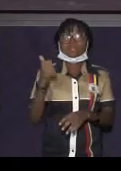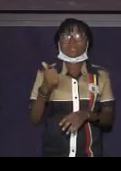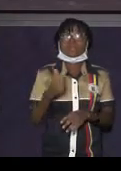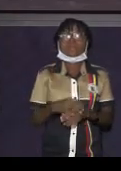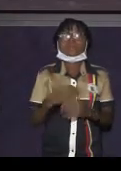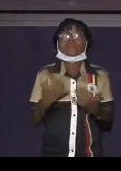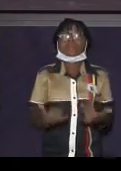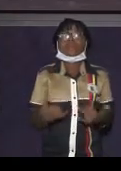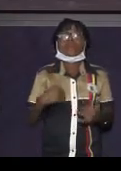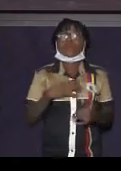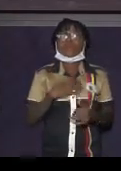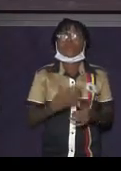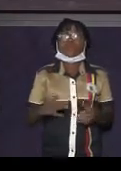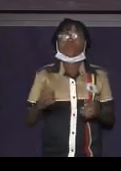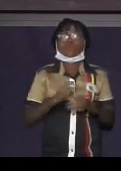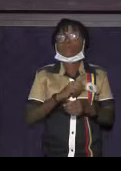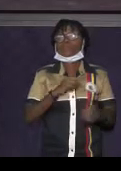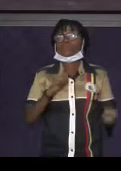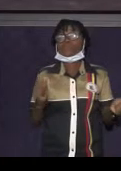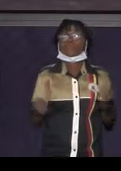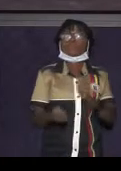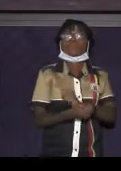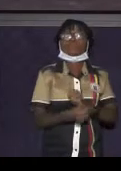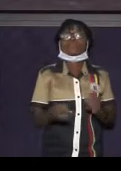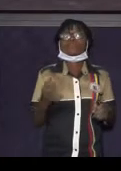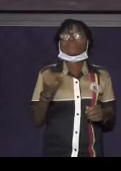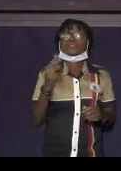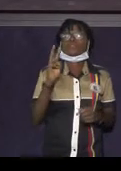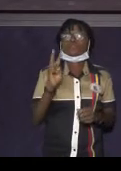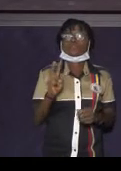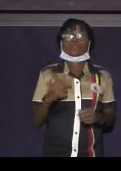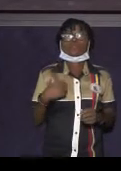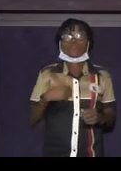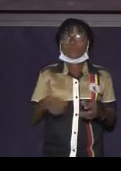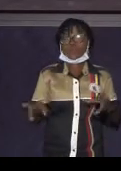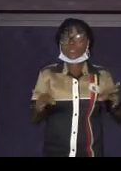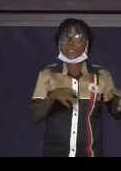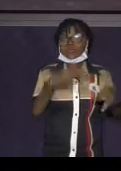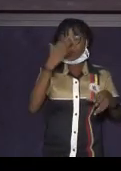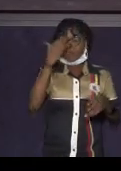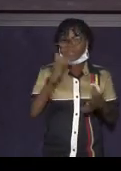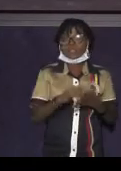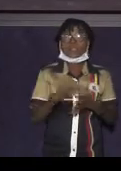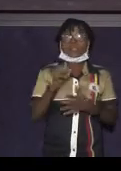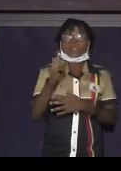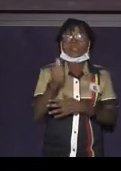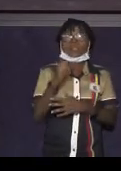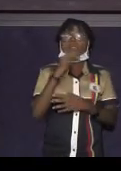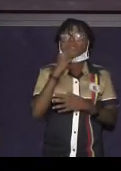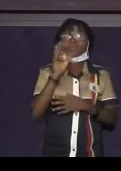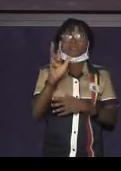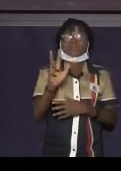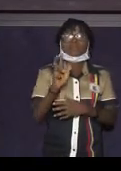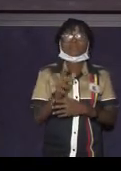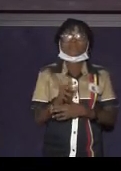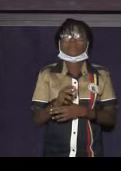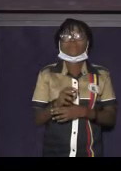Now we are going to substitute the variable with the number. We already know that a is what? A is